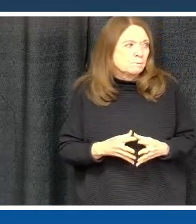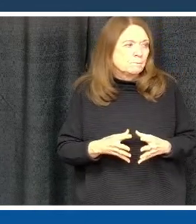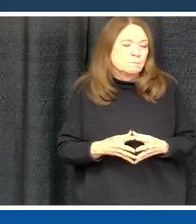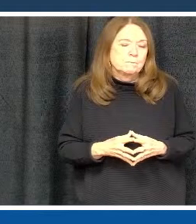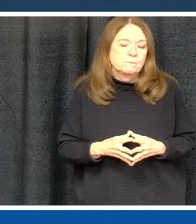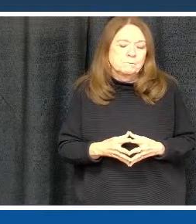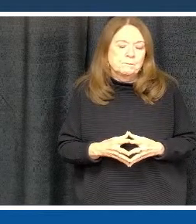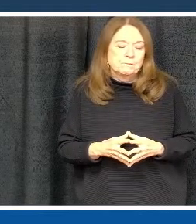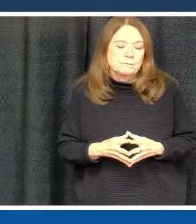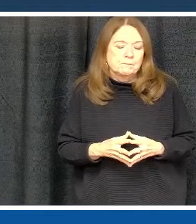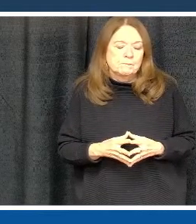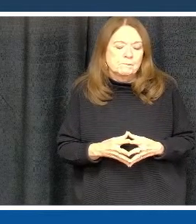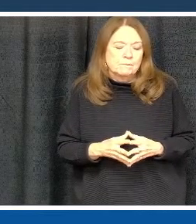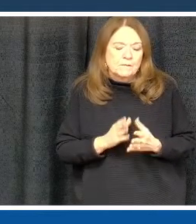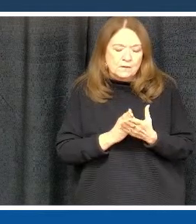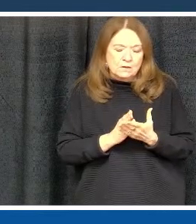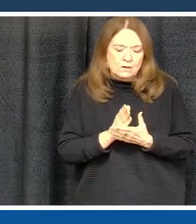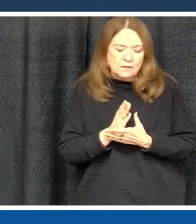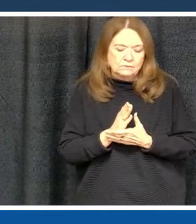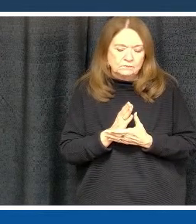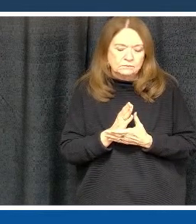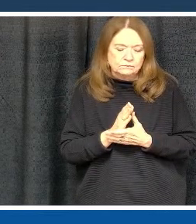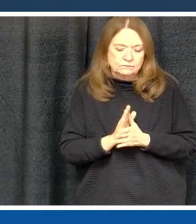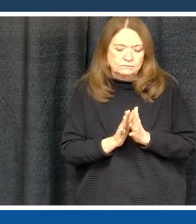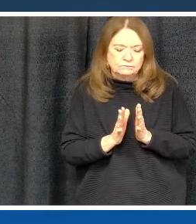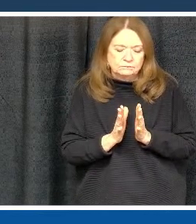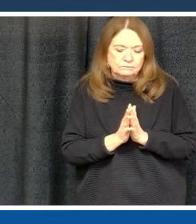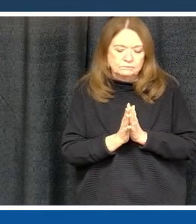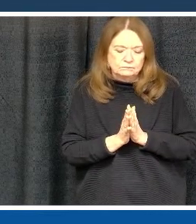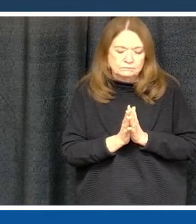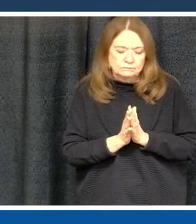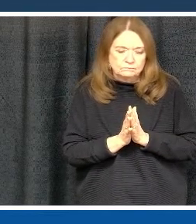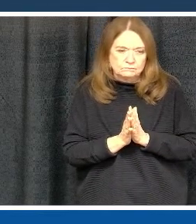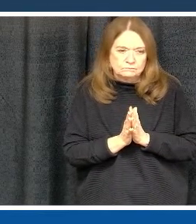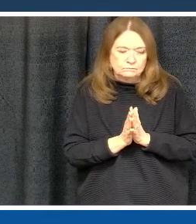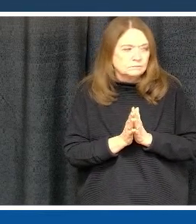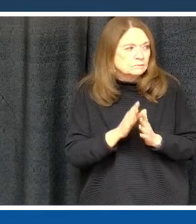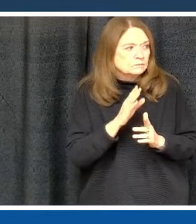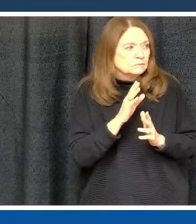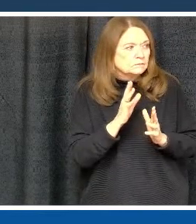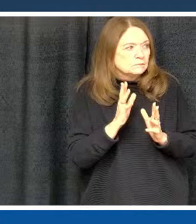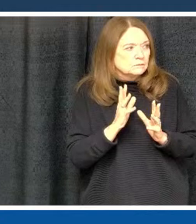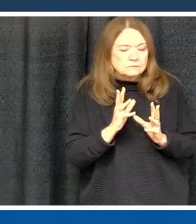All right, that was really uncalled for, really rude.